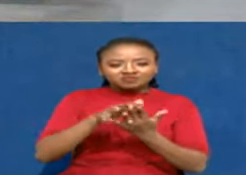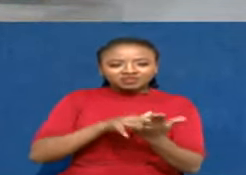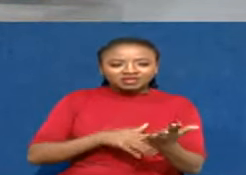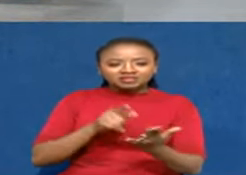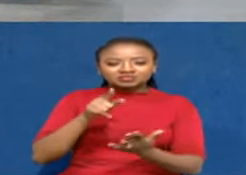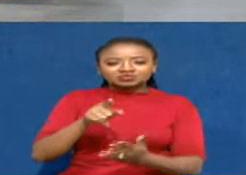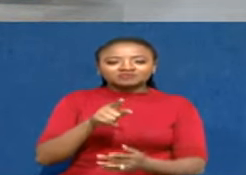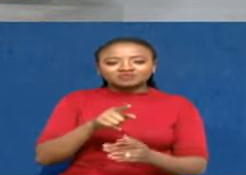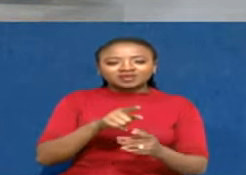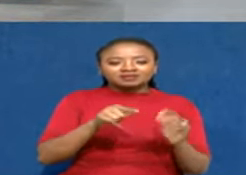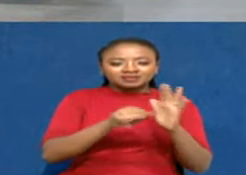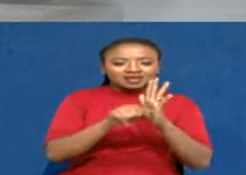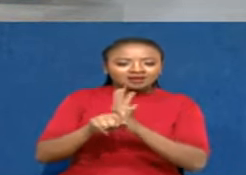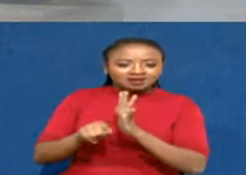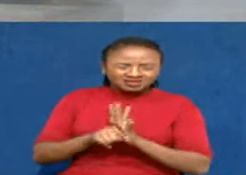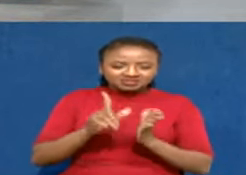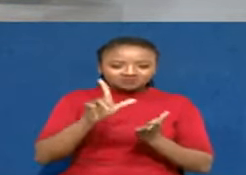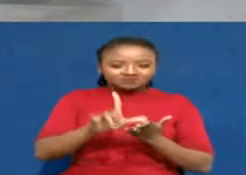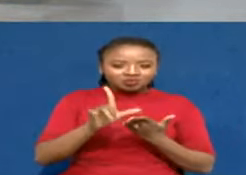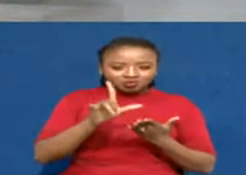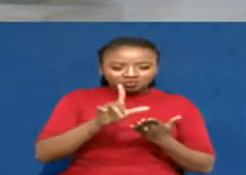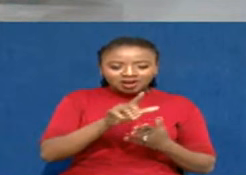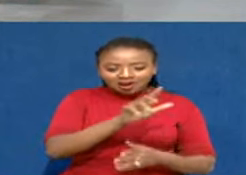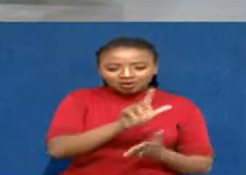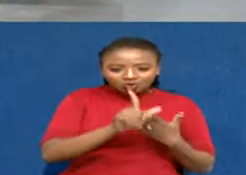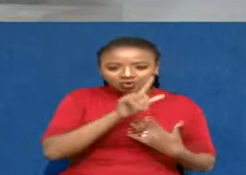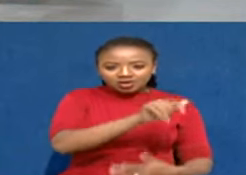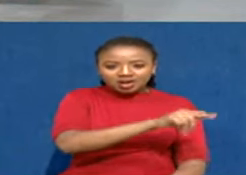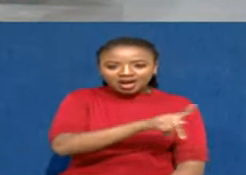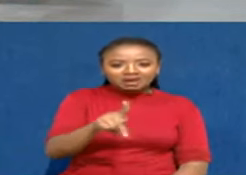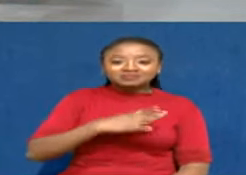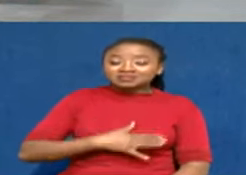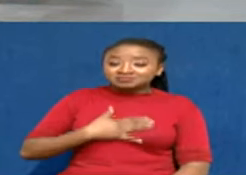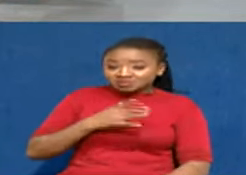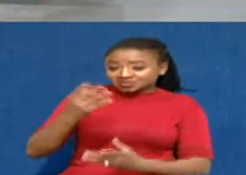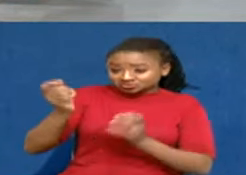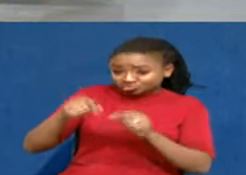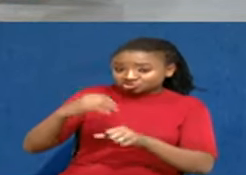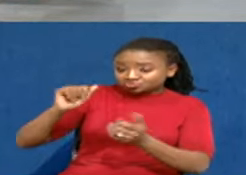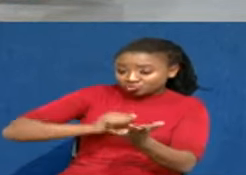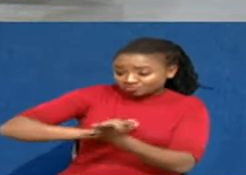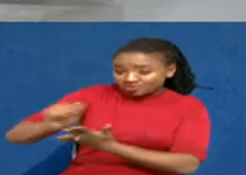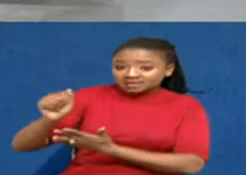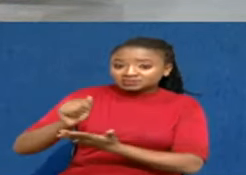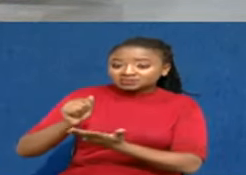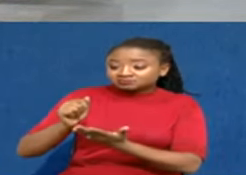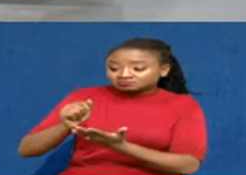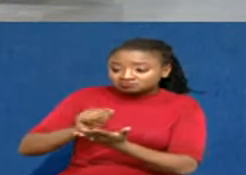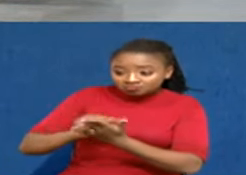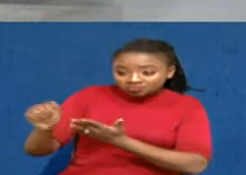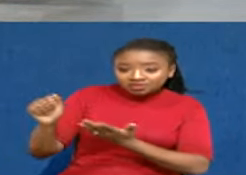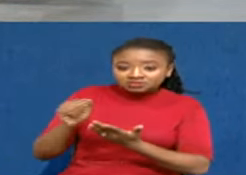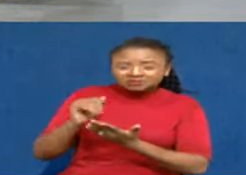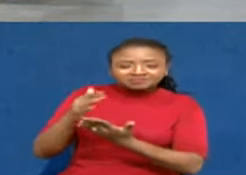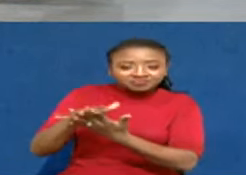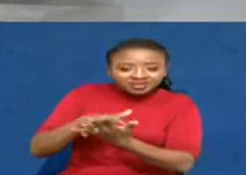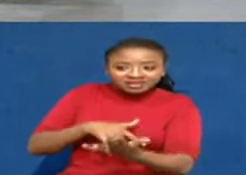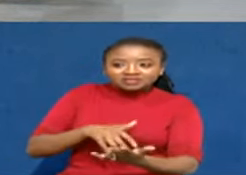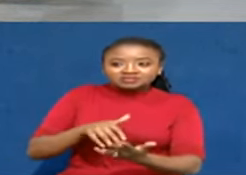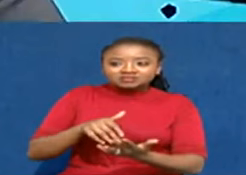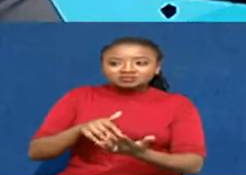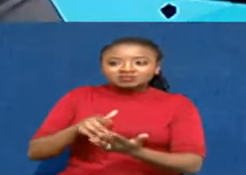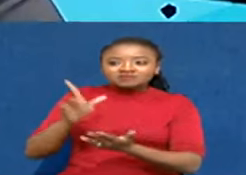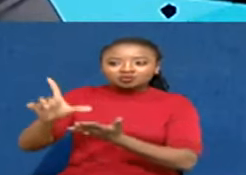rogue lenders, can we at least get the list of the ones who are good, who will not call our ancestors? Asante for bringing that